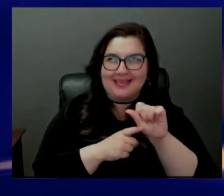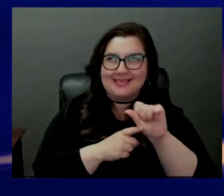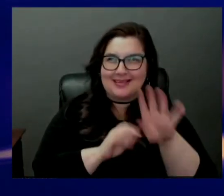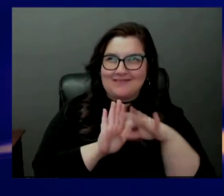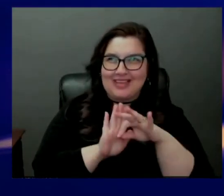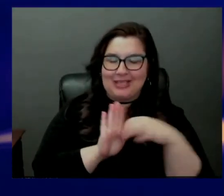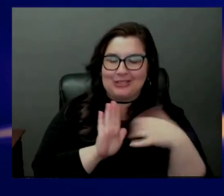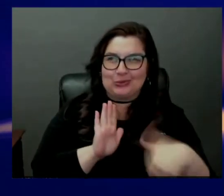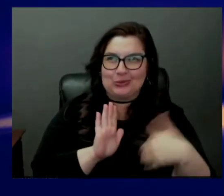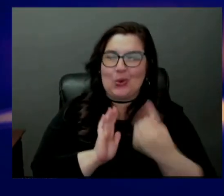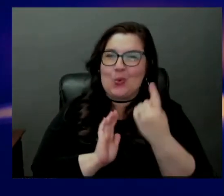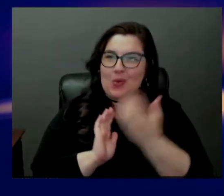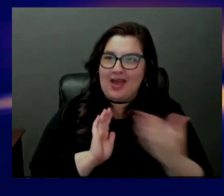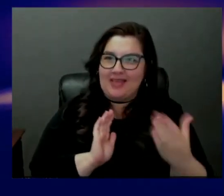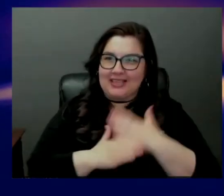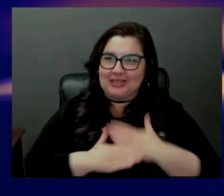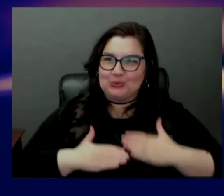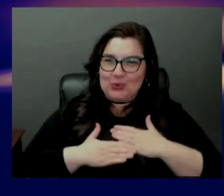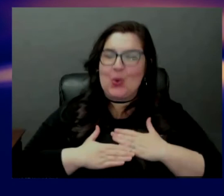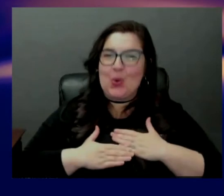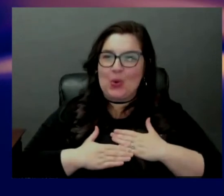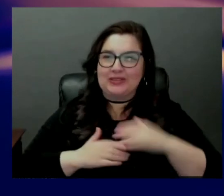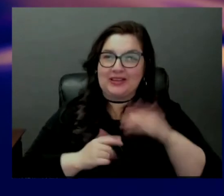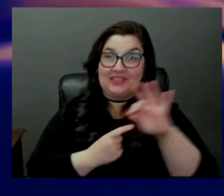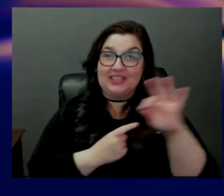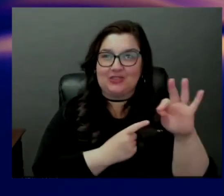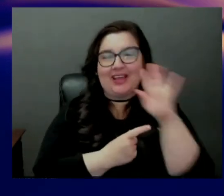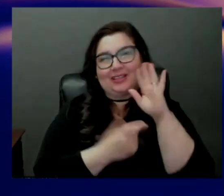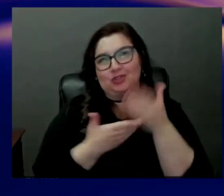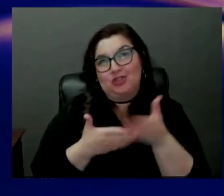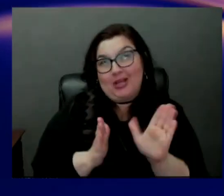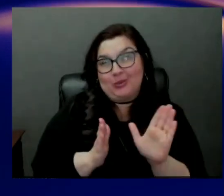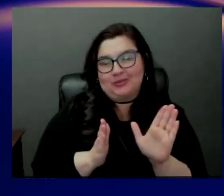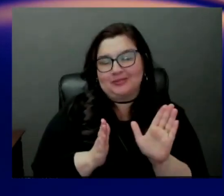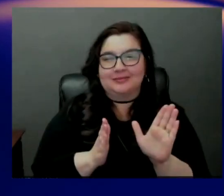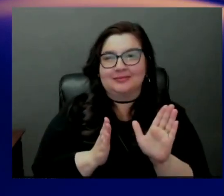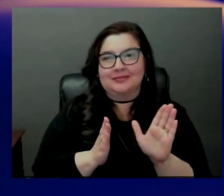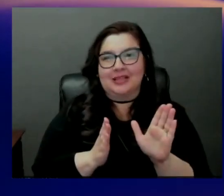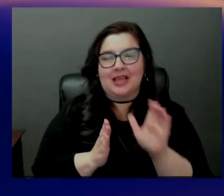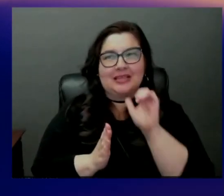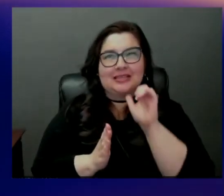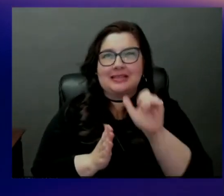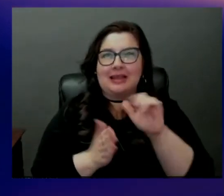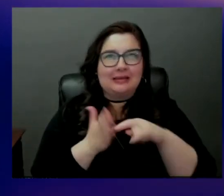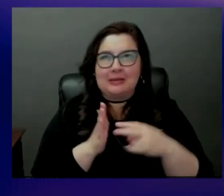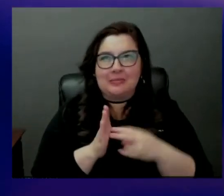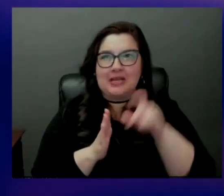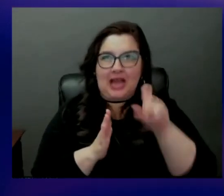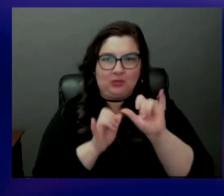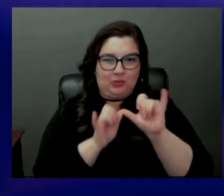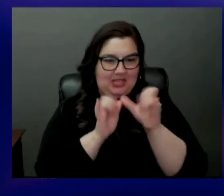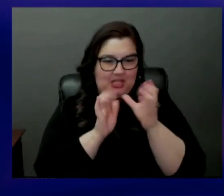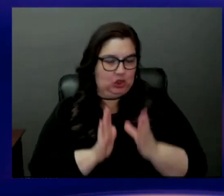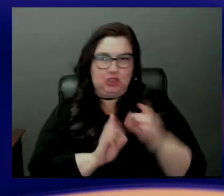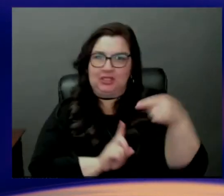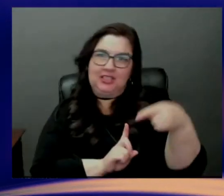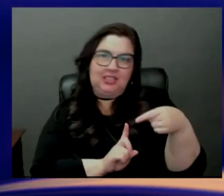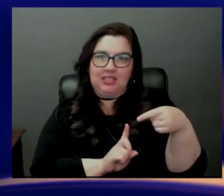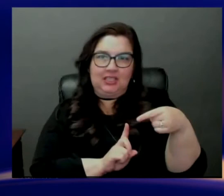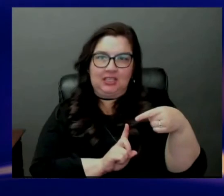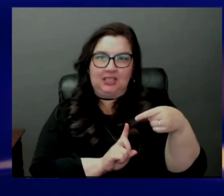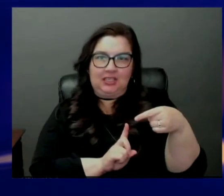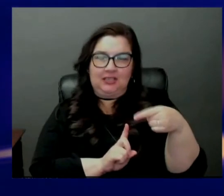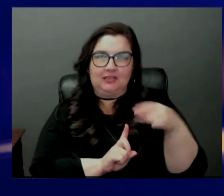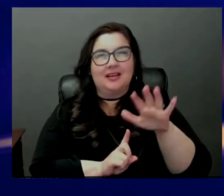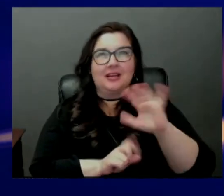enjoy most about feature flags in general is the fact that it doesn't necessarily have to be the engineer to implement, or